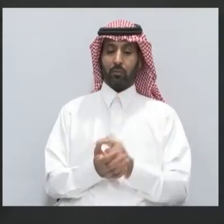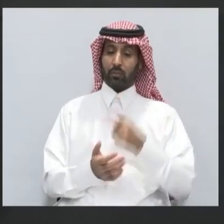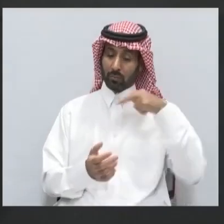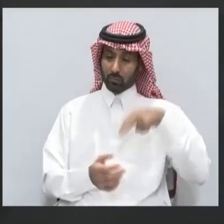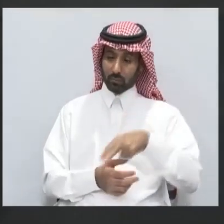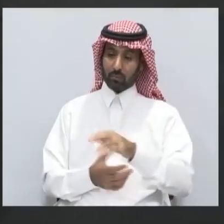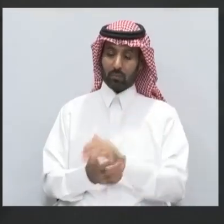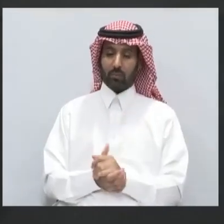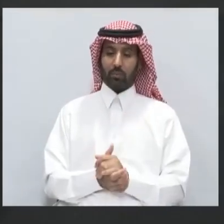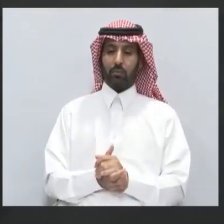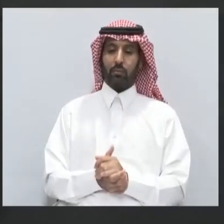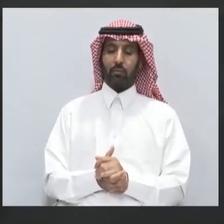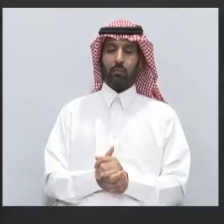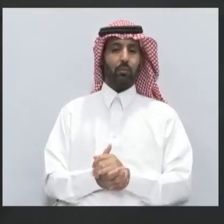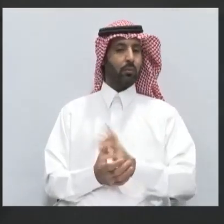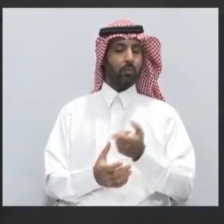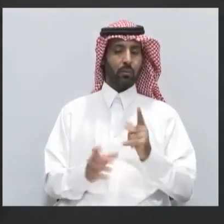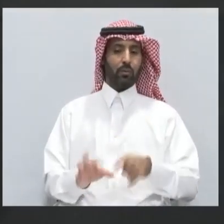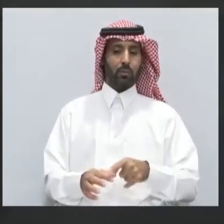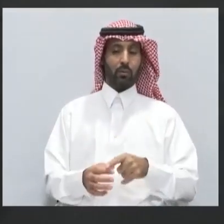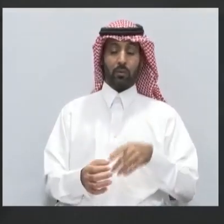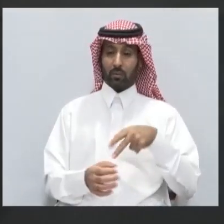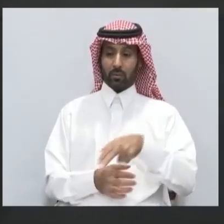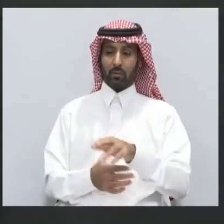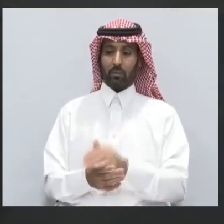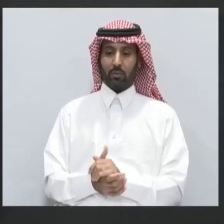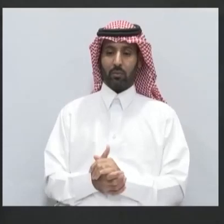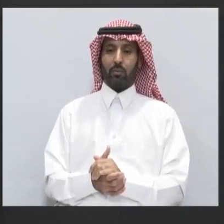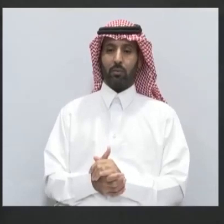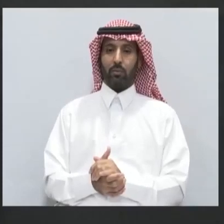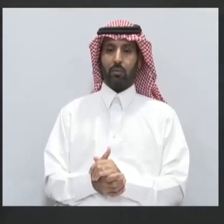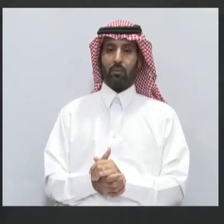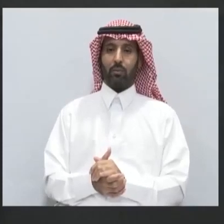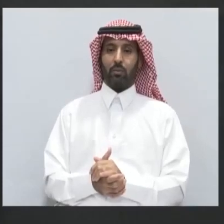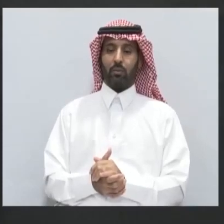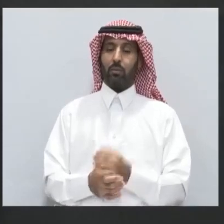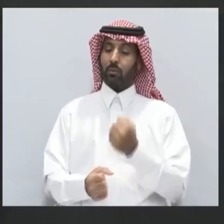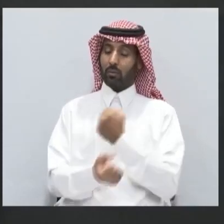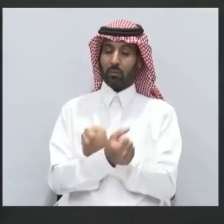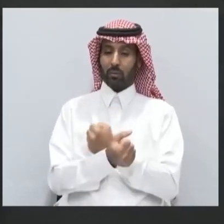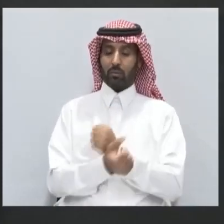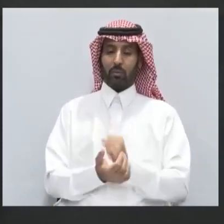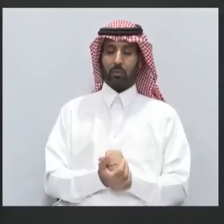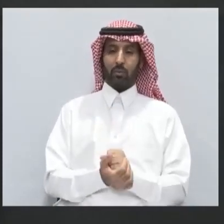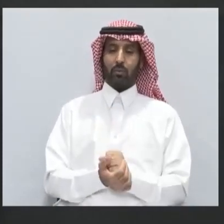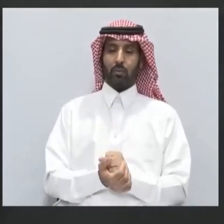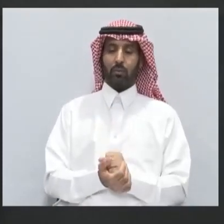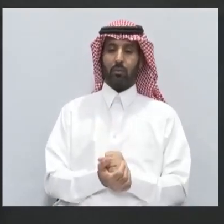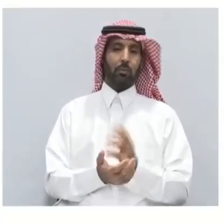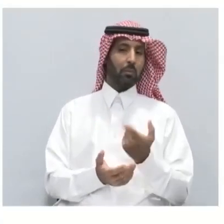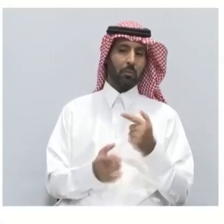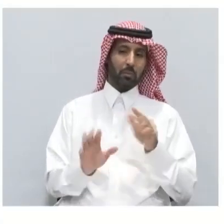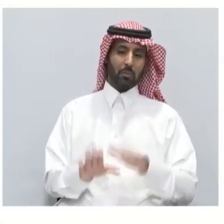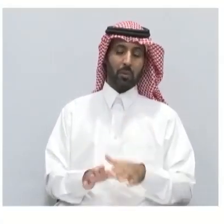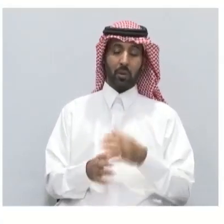escape. So now, how long might Newton be in prison now that they caught him? Yes, maybe